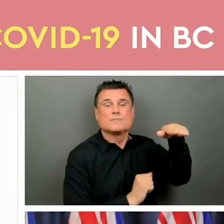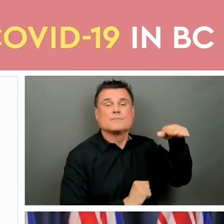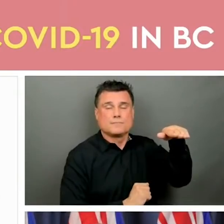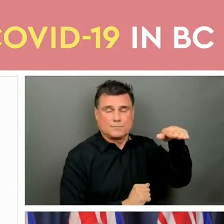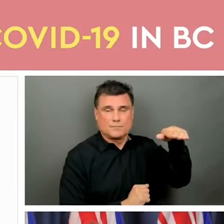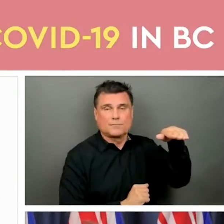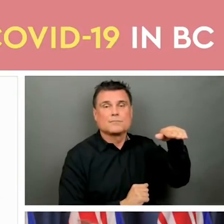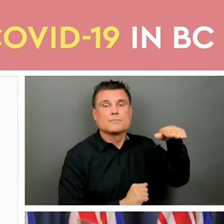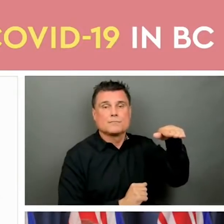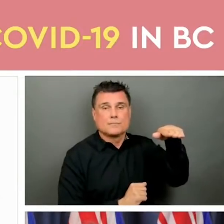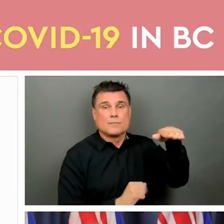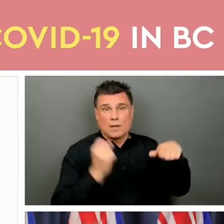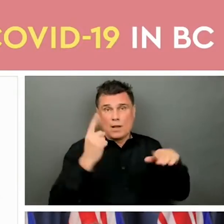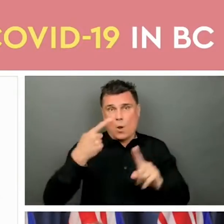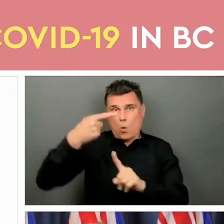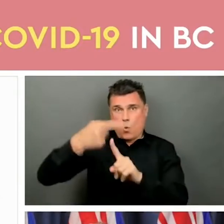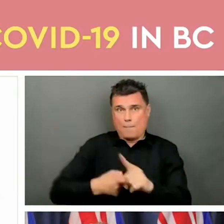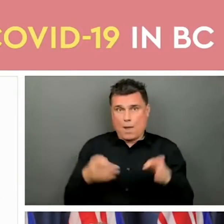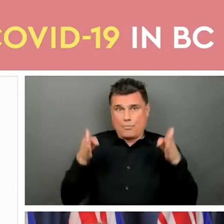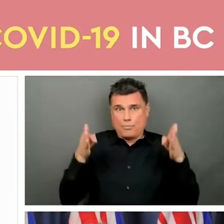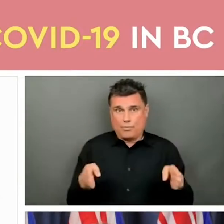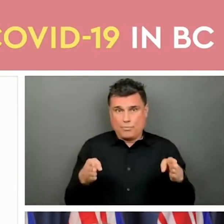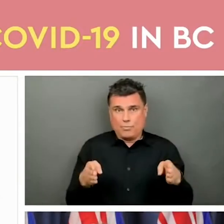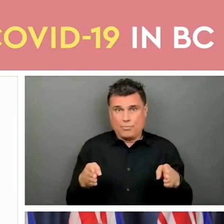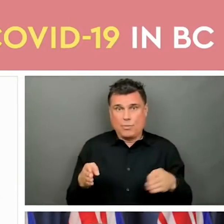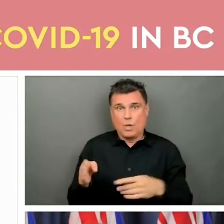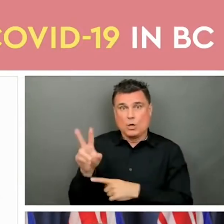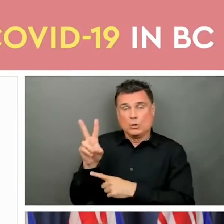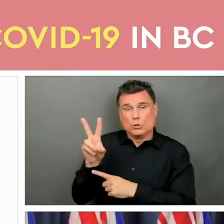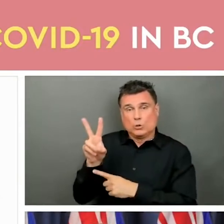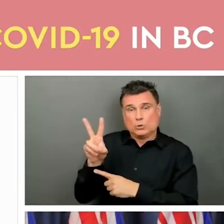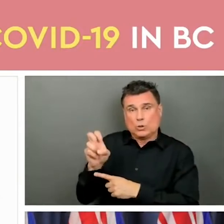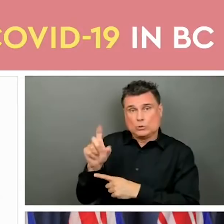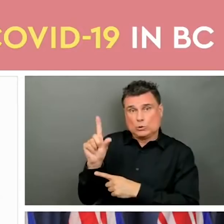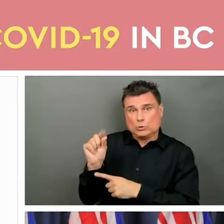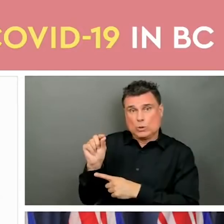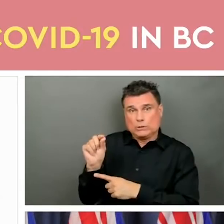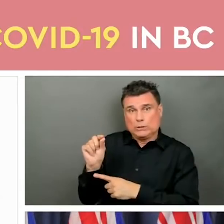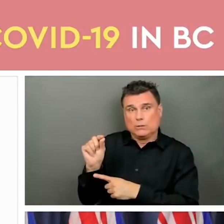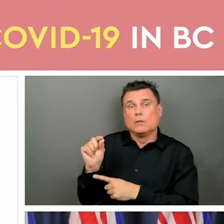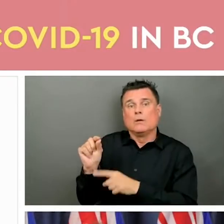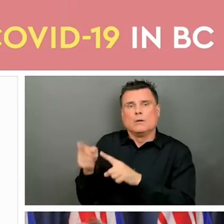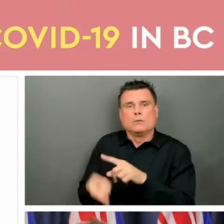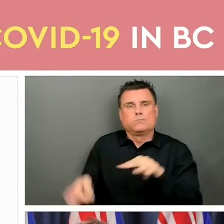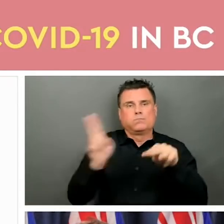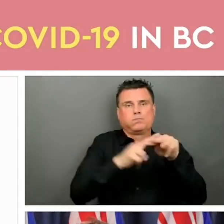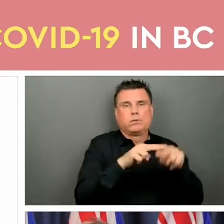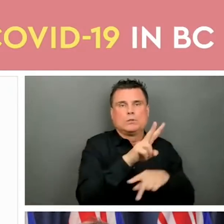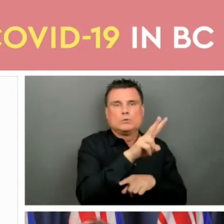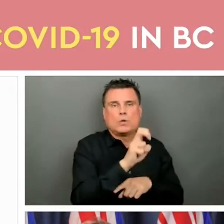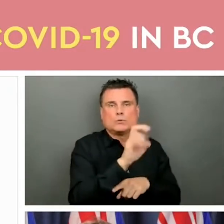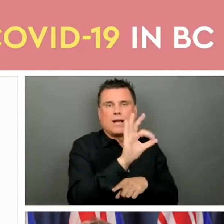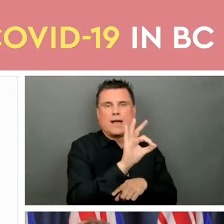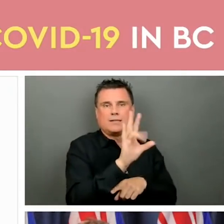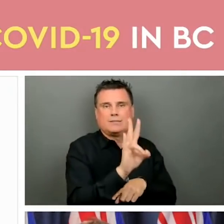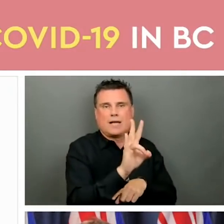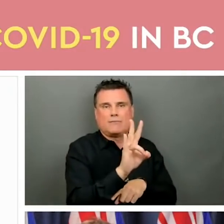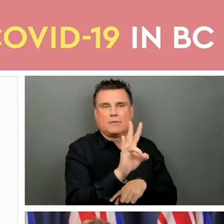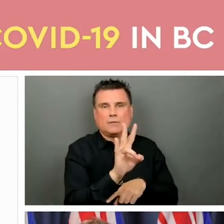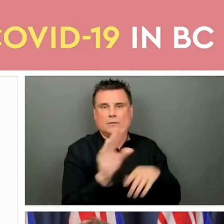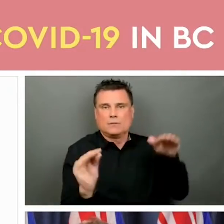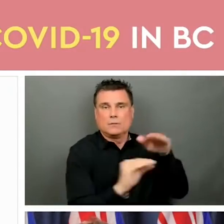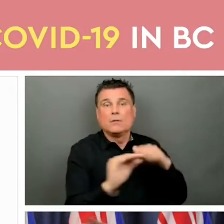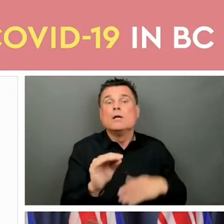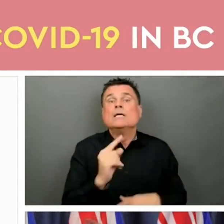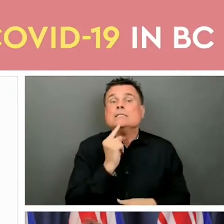today. And ventilated patients went from 37 to 65 patients. And so the capacity of our hospital, of course, and this is an important point,